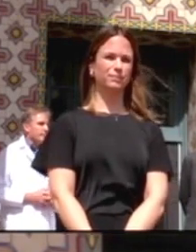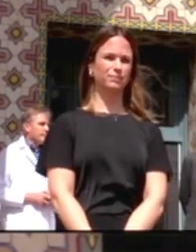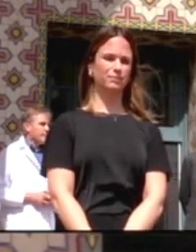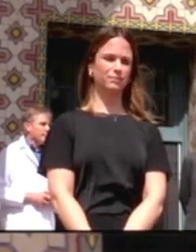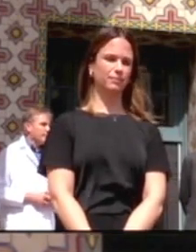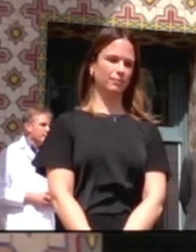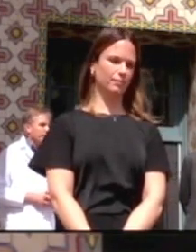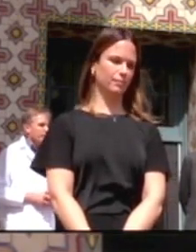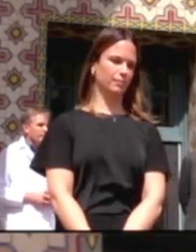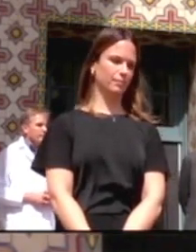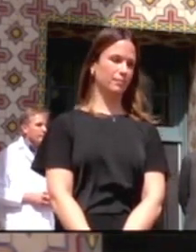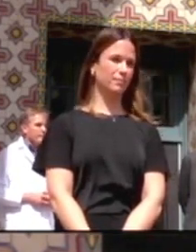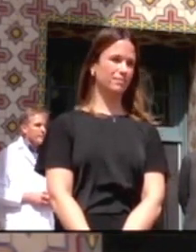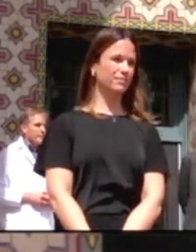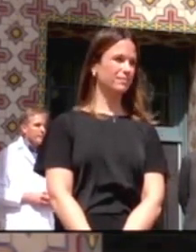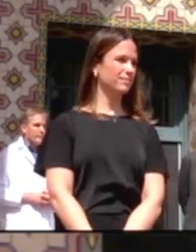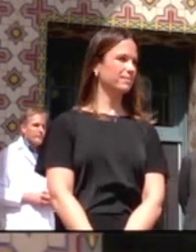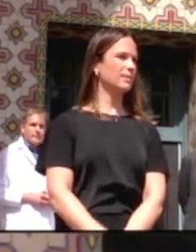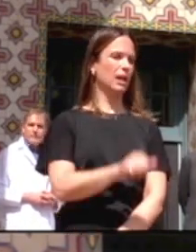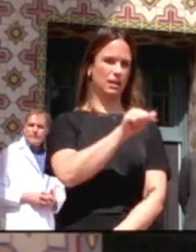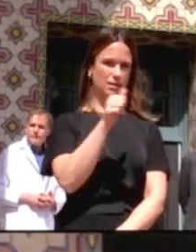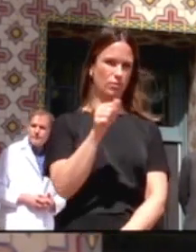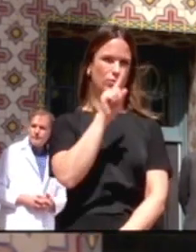Any other follow-up question?